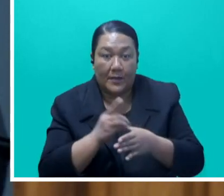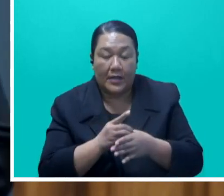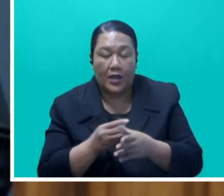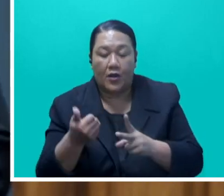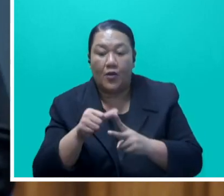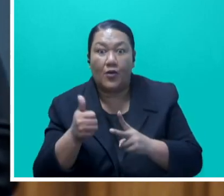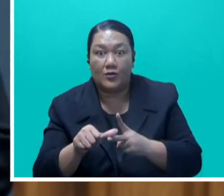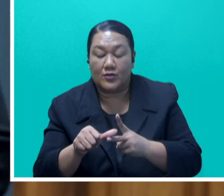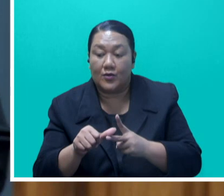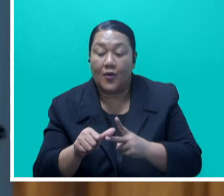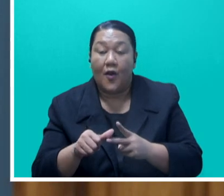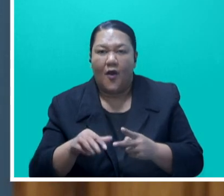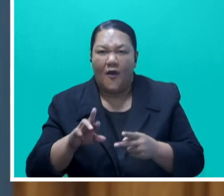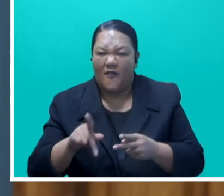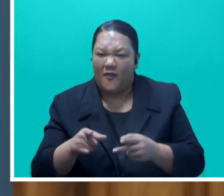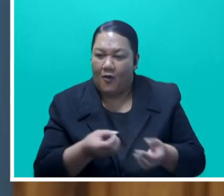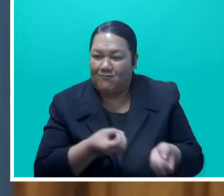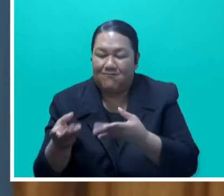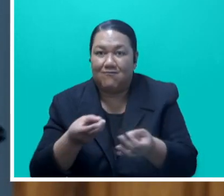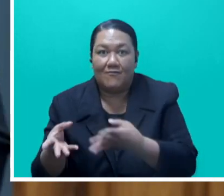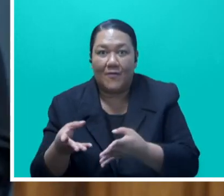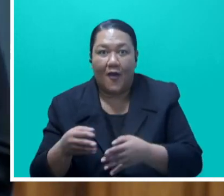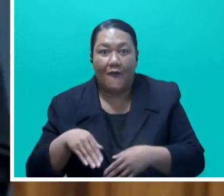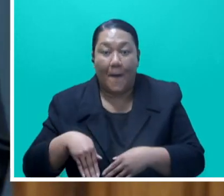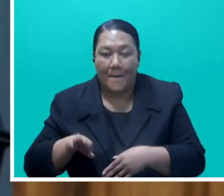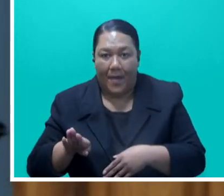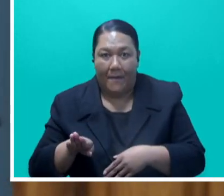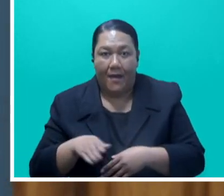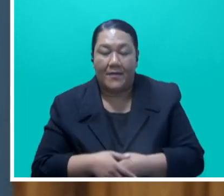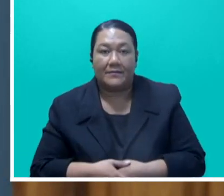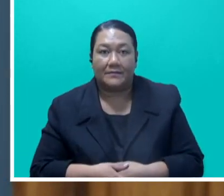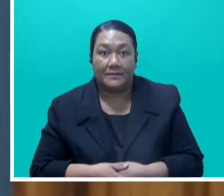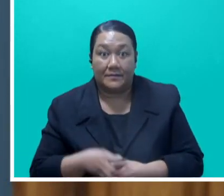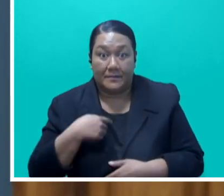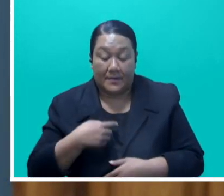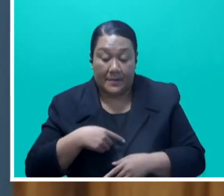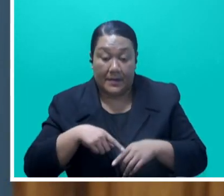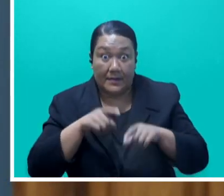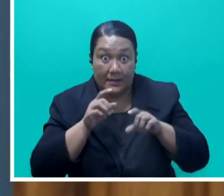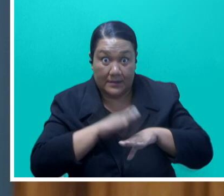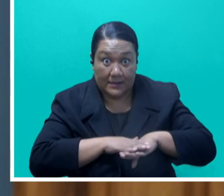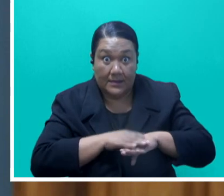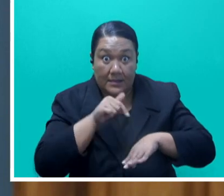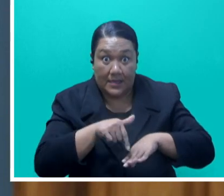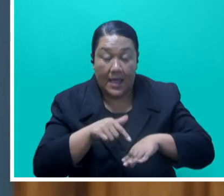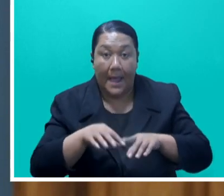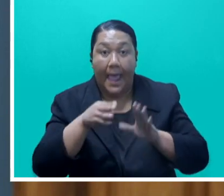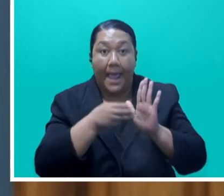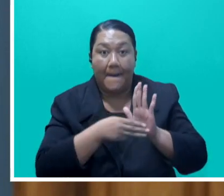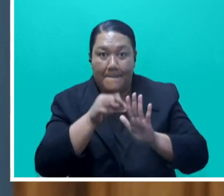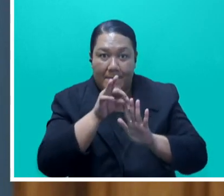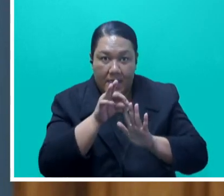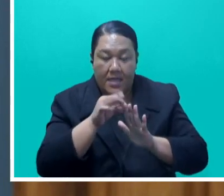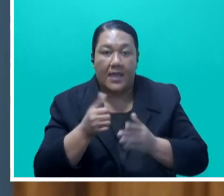members. Today, Mr. Speaker, sir, I am seated in this August House as a Member of Parliament and an